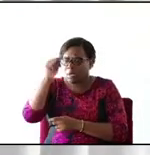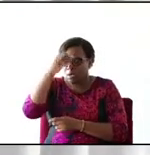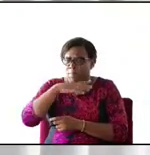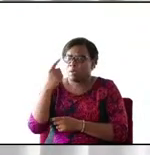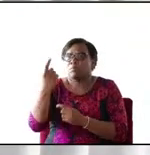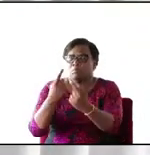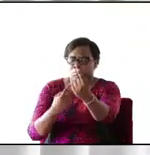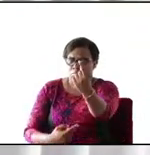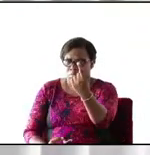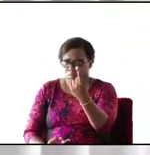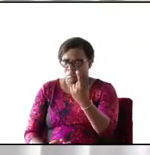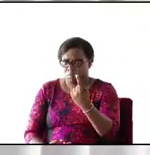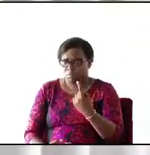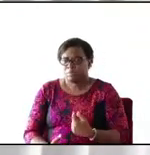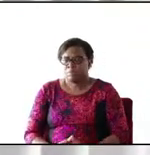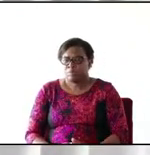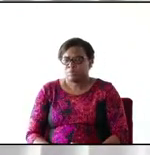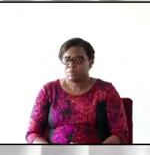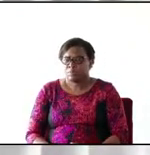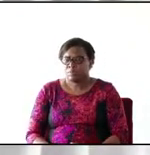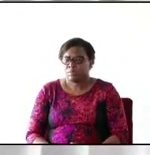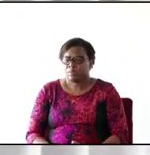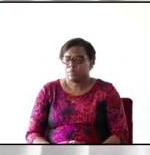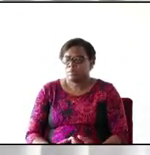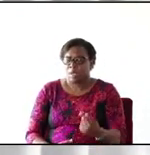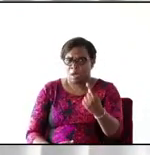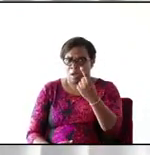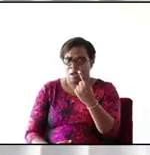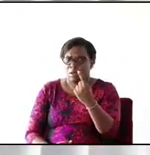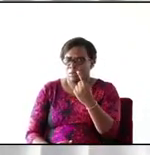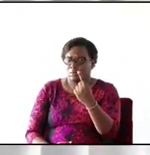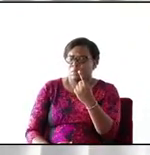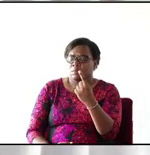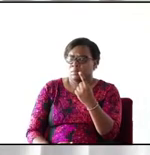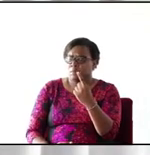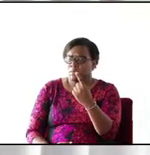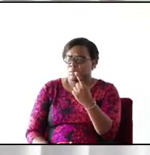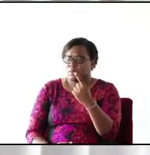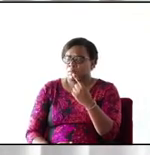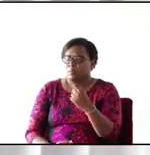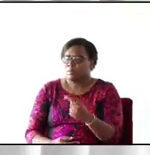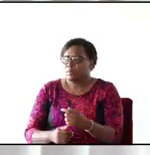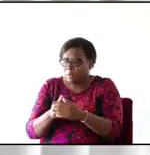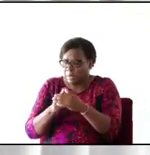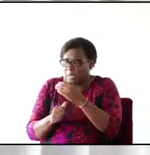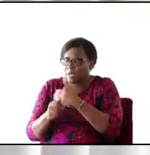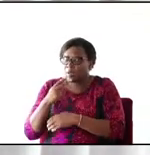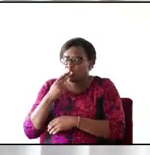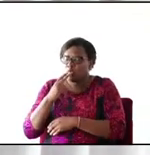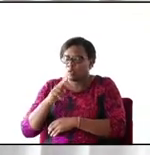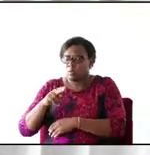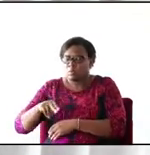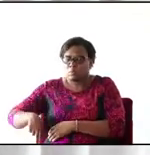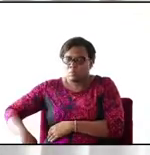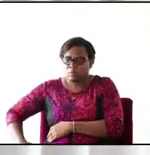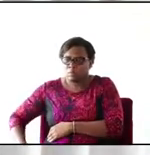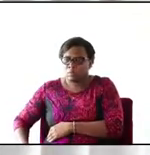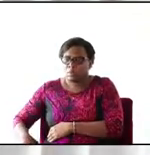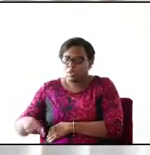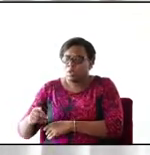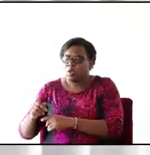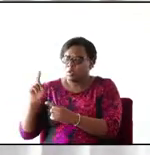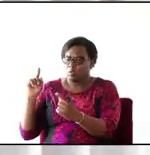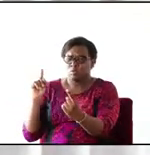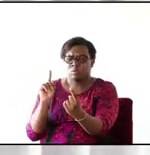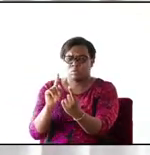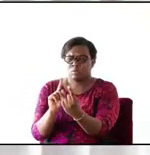towards us. And as he spotted me, he started to hide the ganja that he was smoking. When I got up to him,